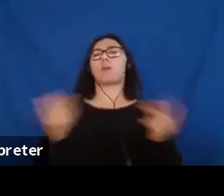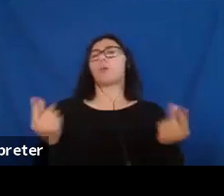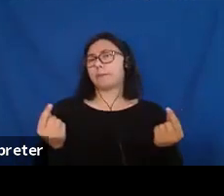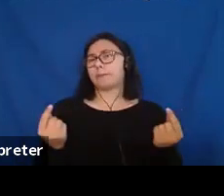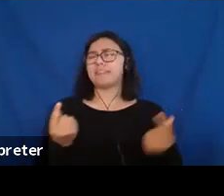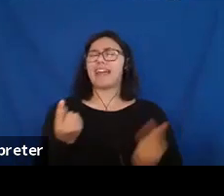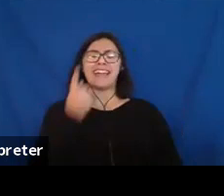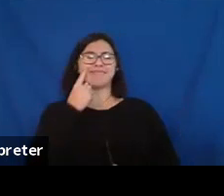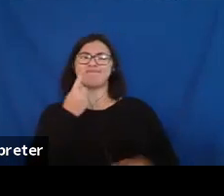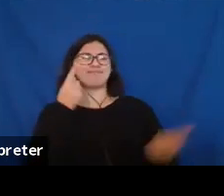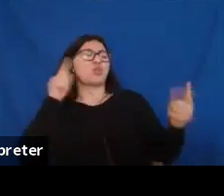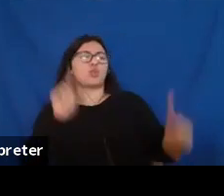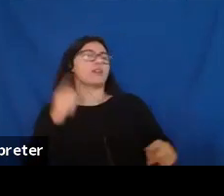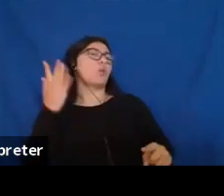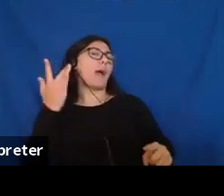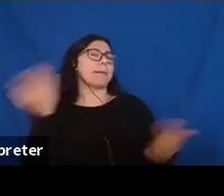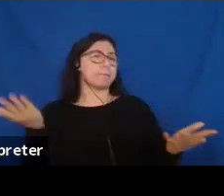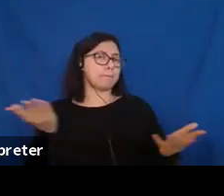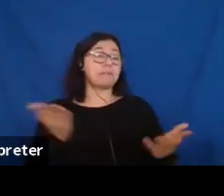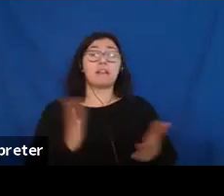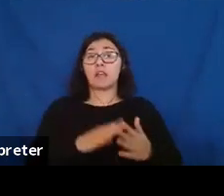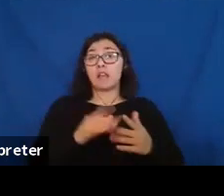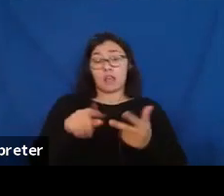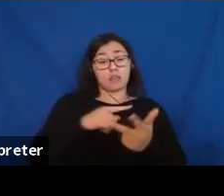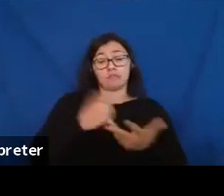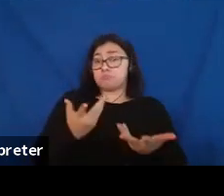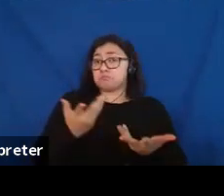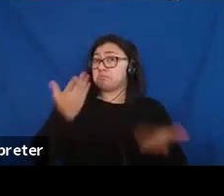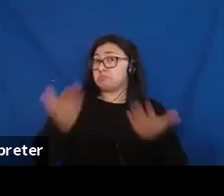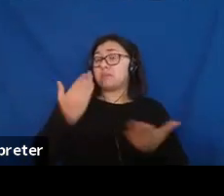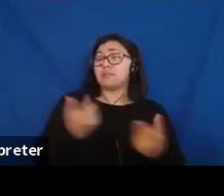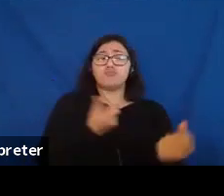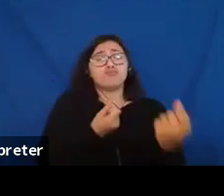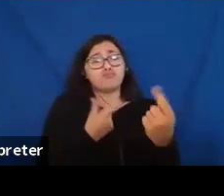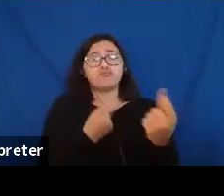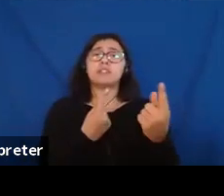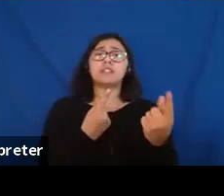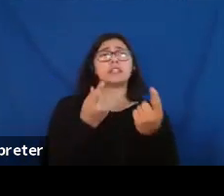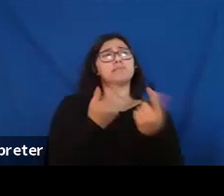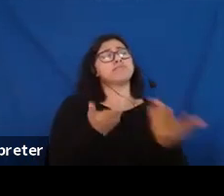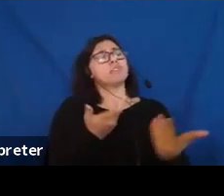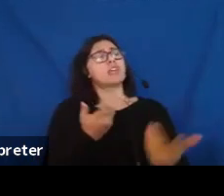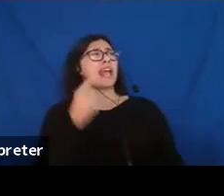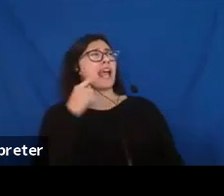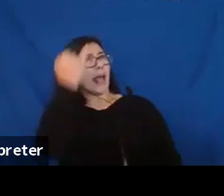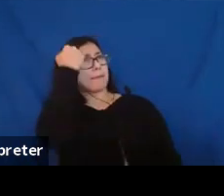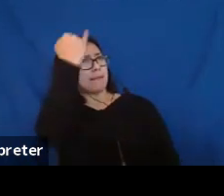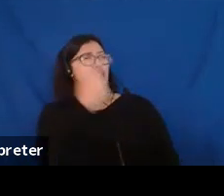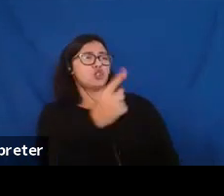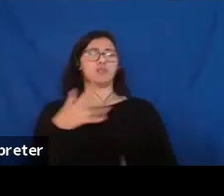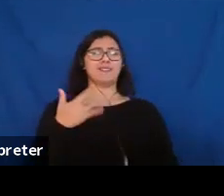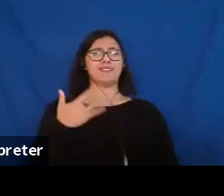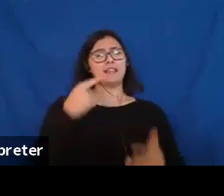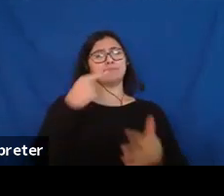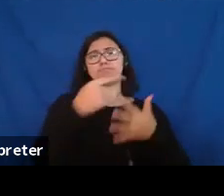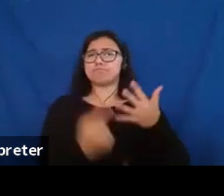okay. And then you can do some empathy statements, because I imagine that this person felt like this, or this is how I felt when I heard